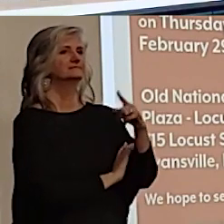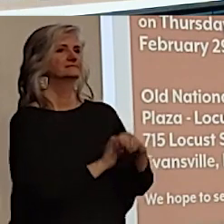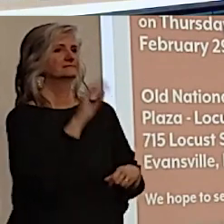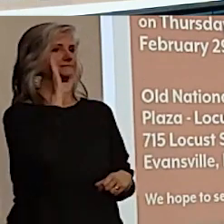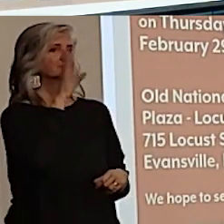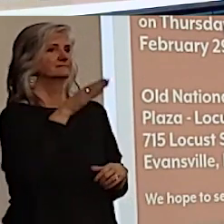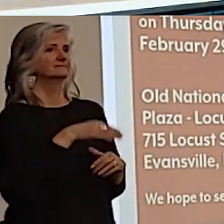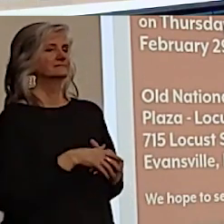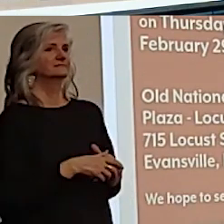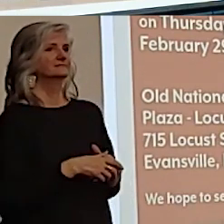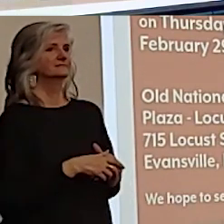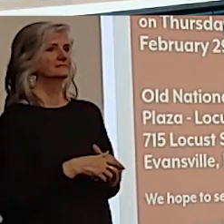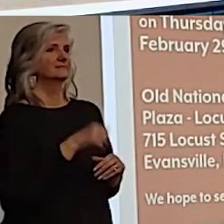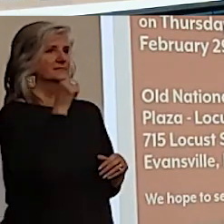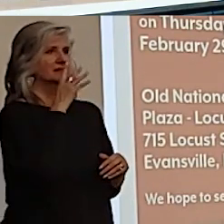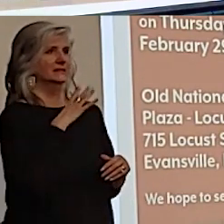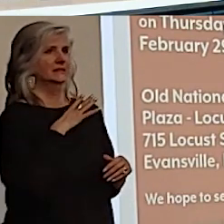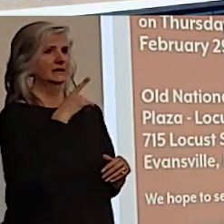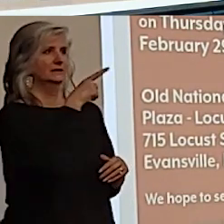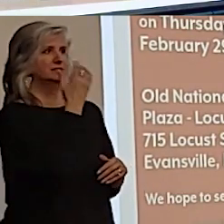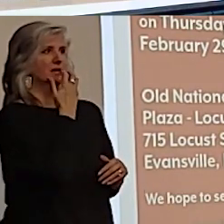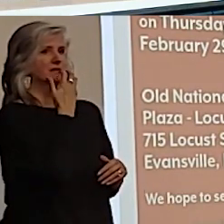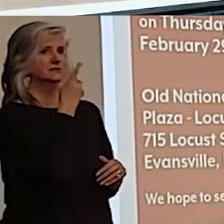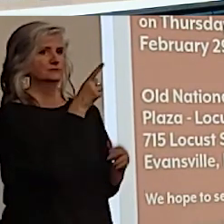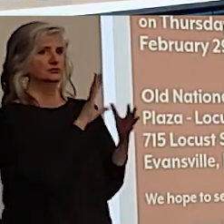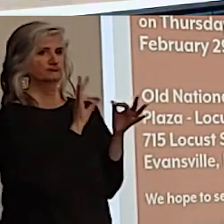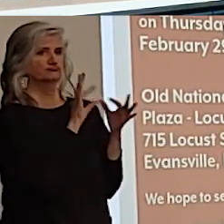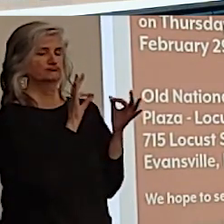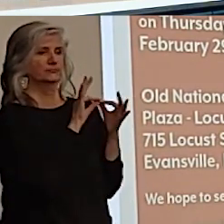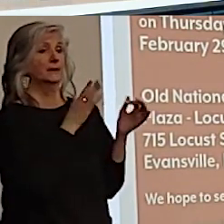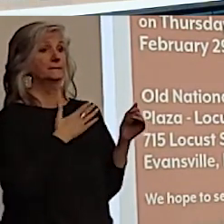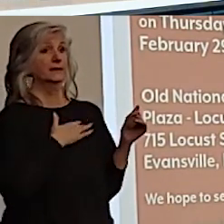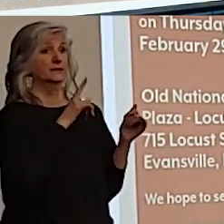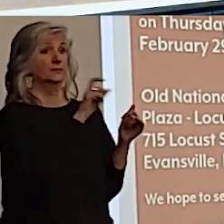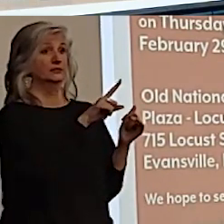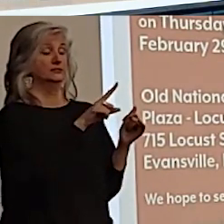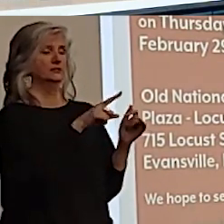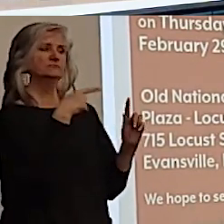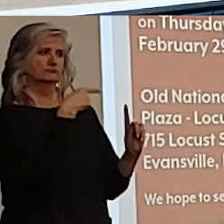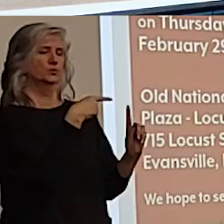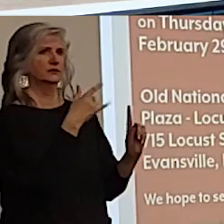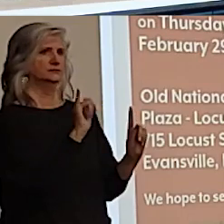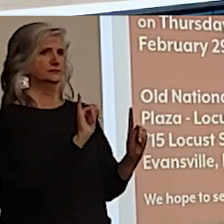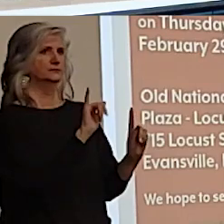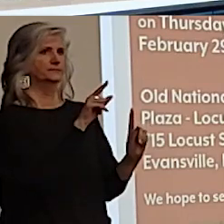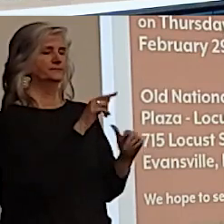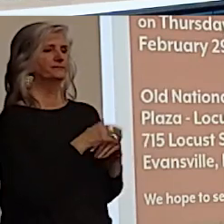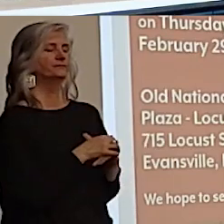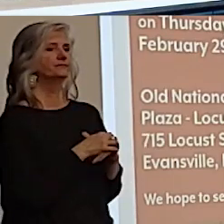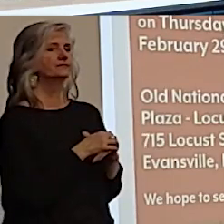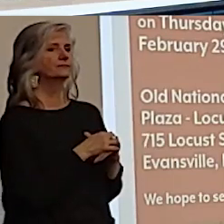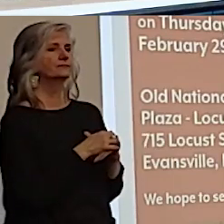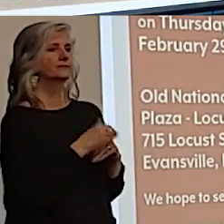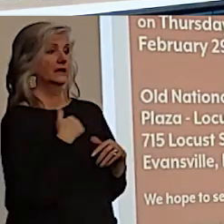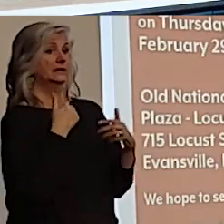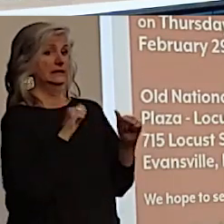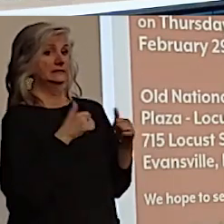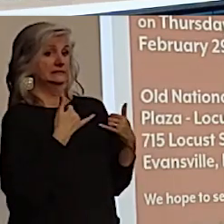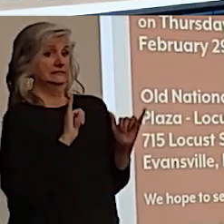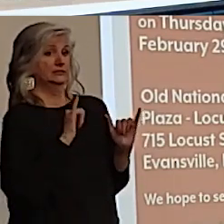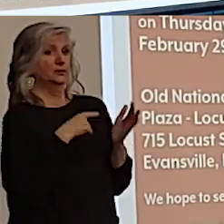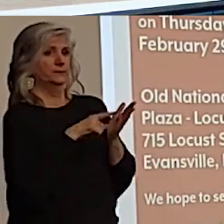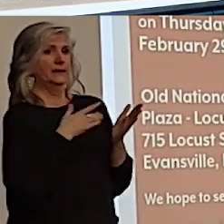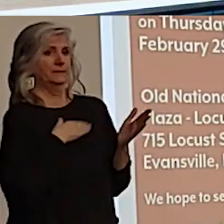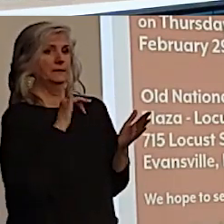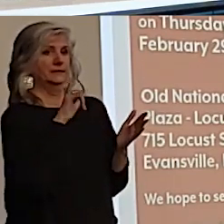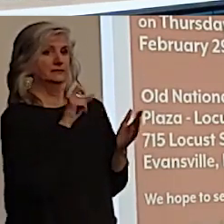Hi, this lady was awesome in what she said, and my question goes to that as well. I can still pay my bills, but